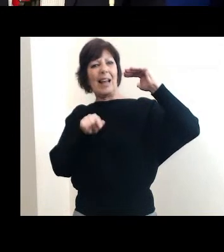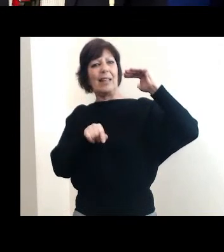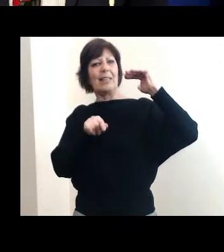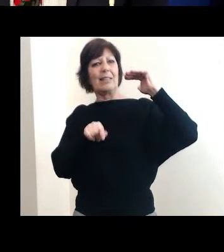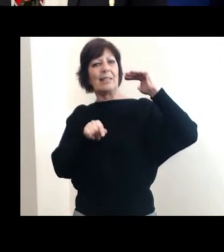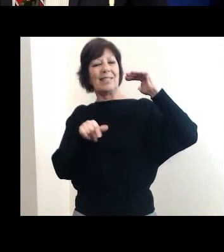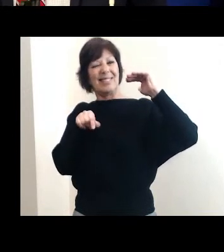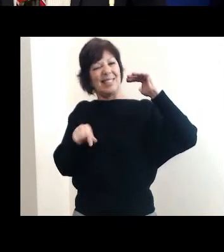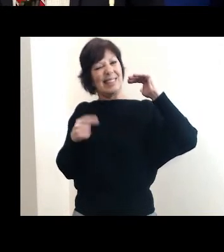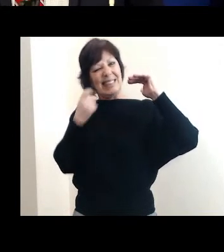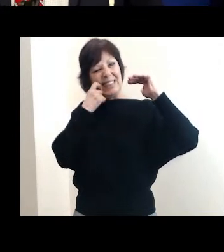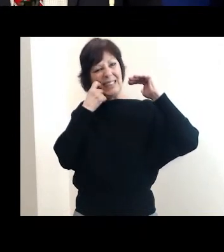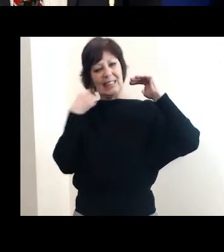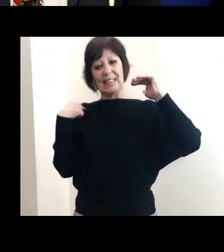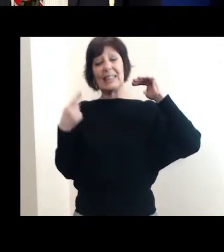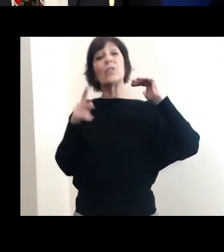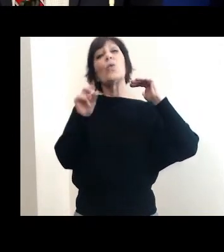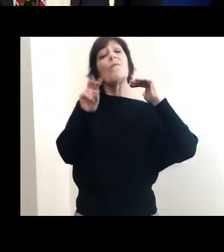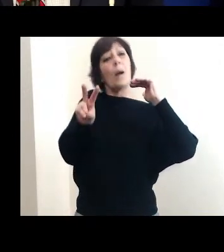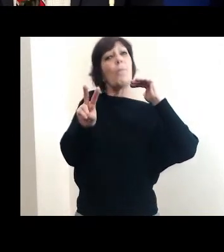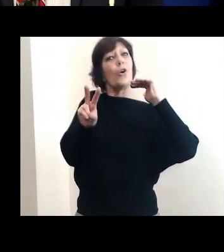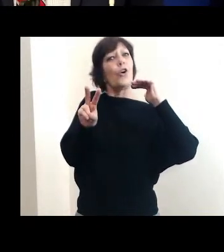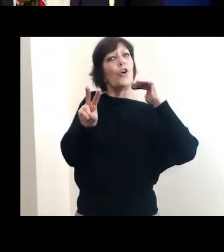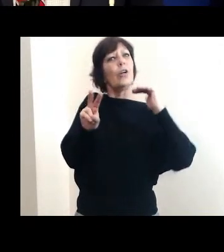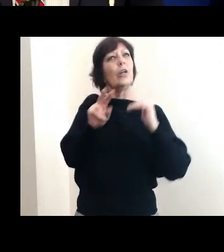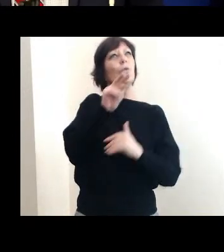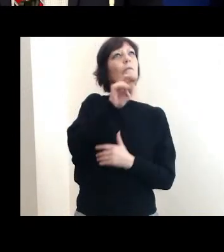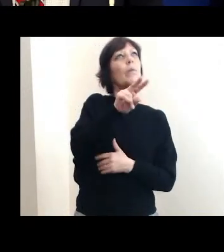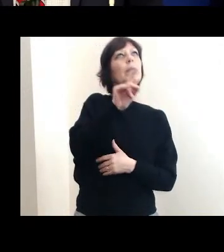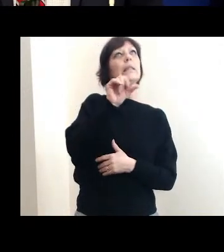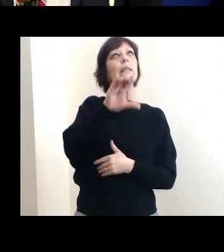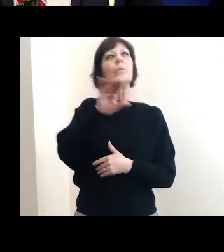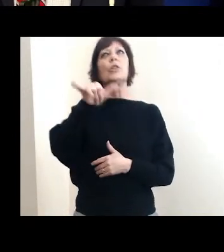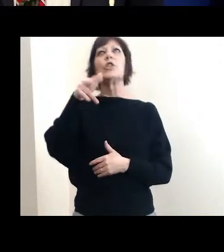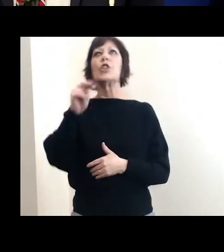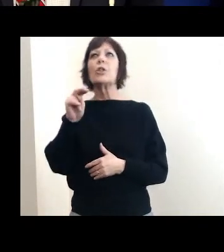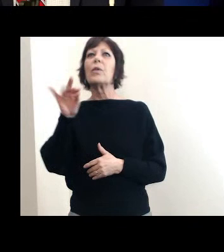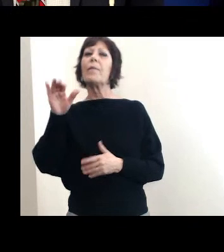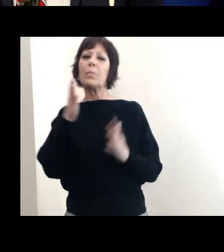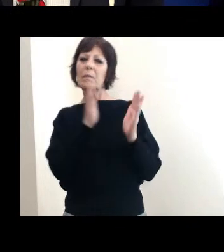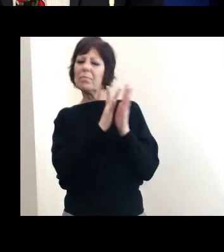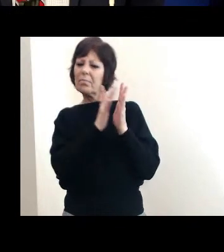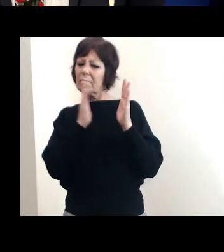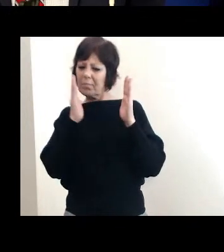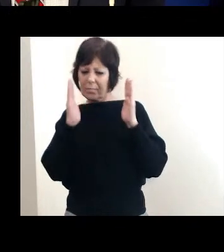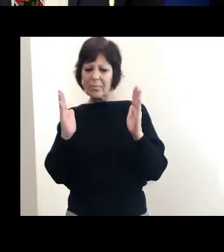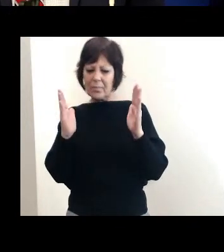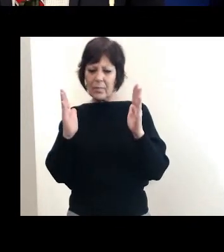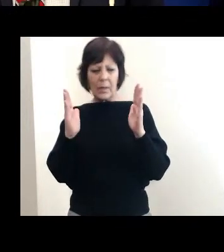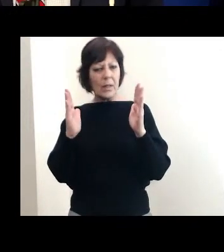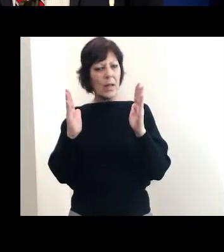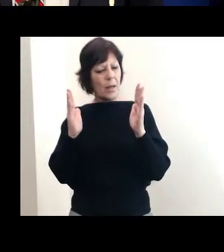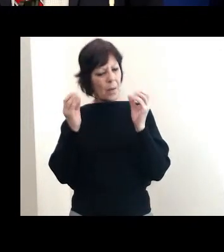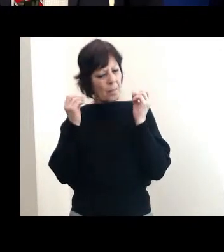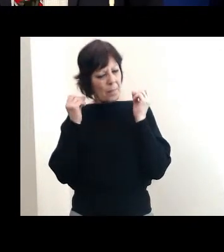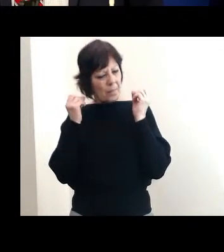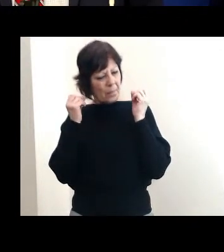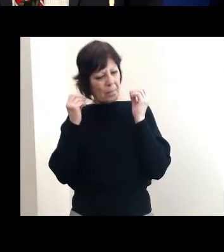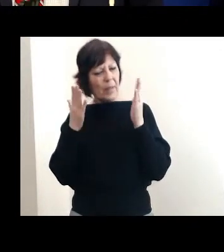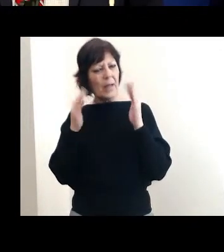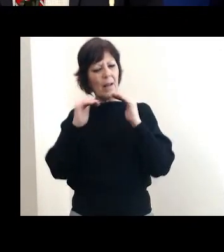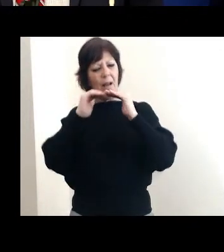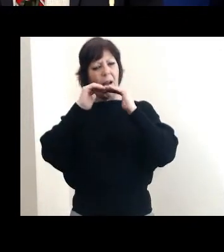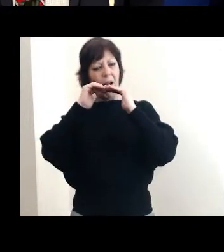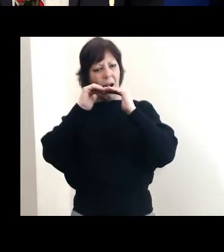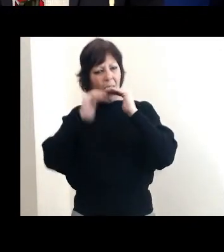COVID-19 since November, so November, December, January, and this part of February, than during the first 8 months of the